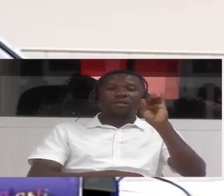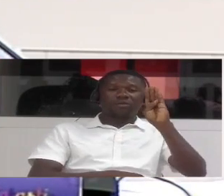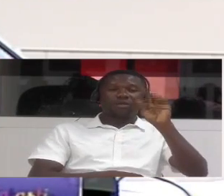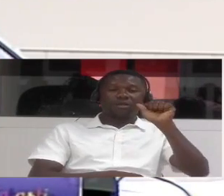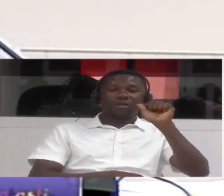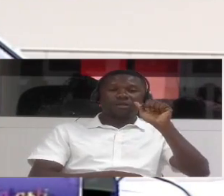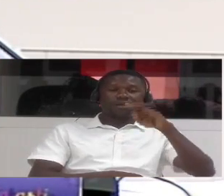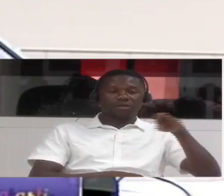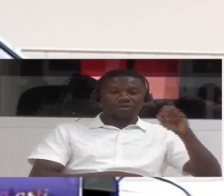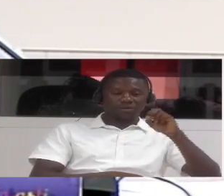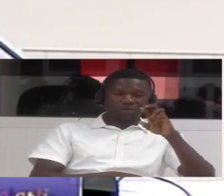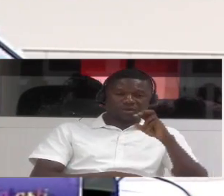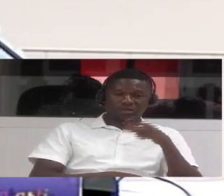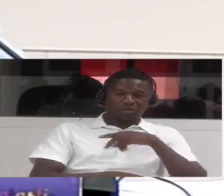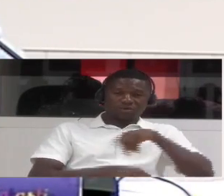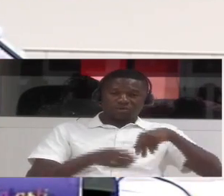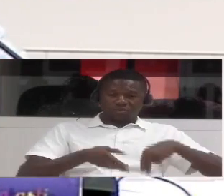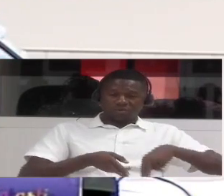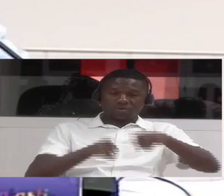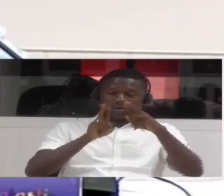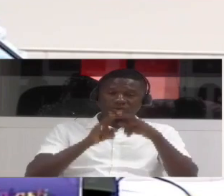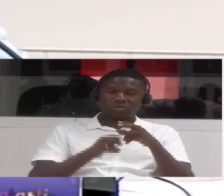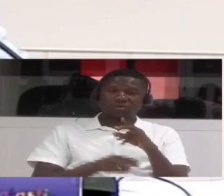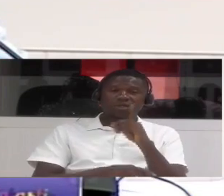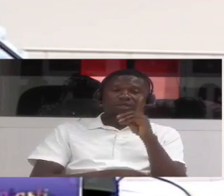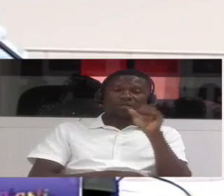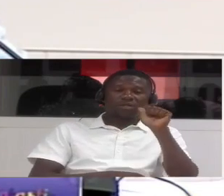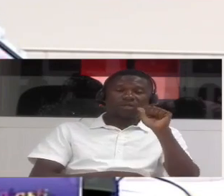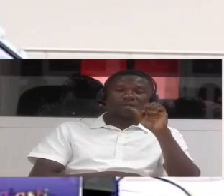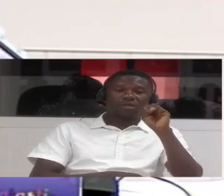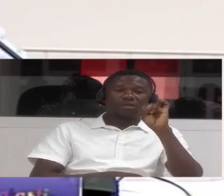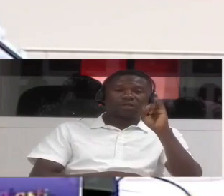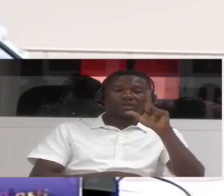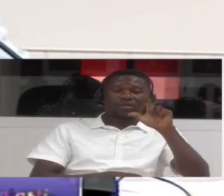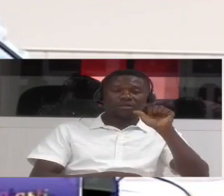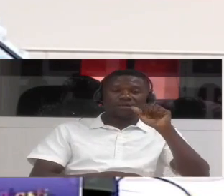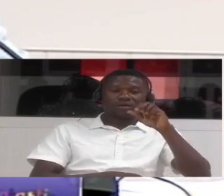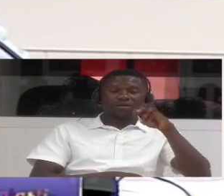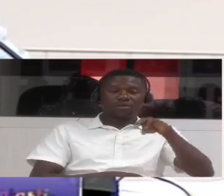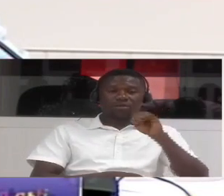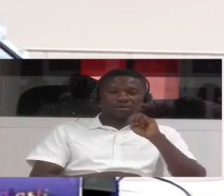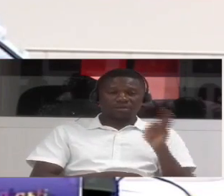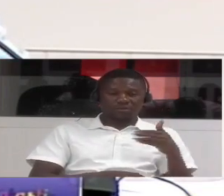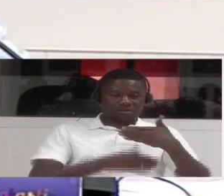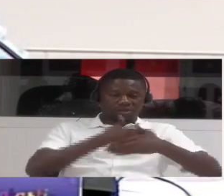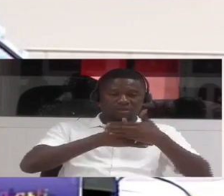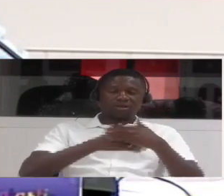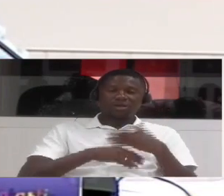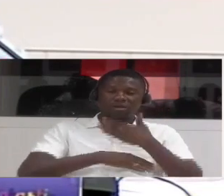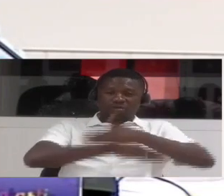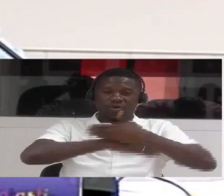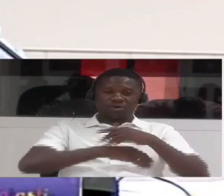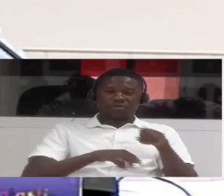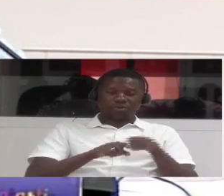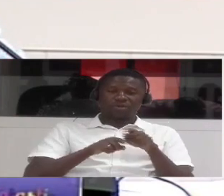end. So that's where you have the borders between Gambia and Senegal. So there